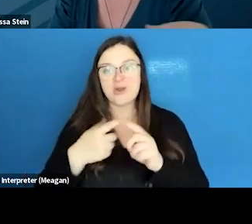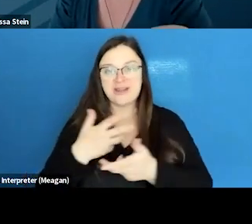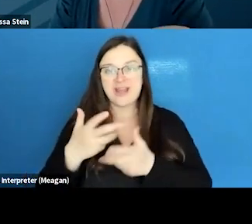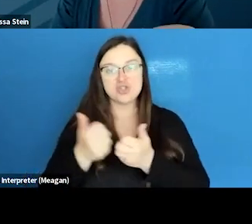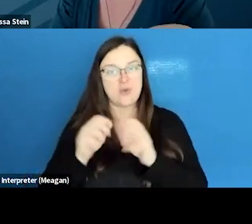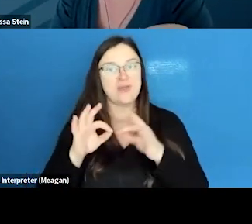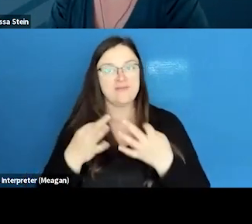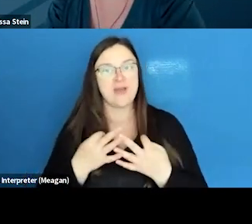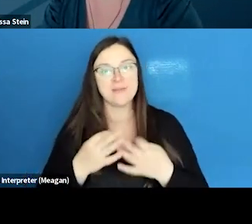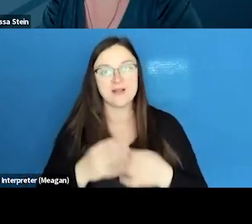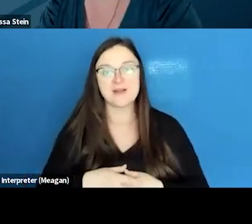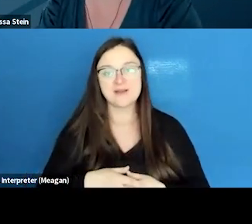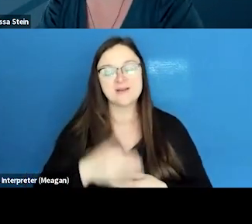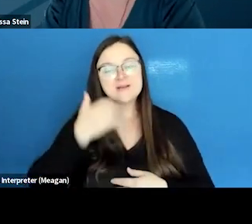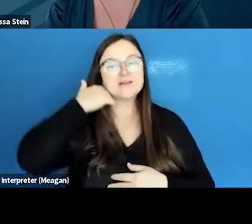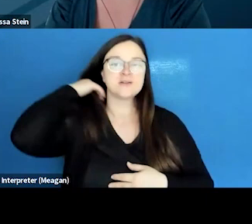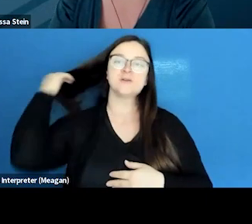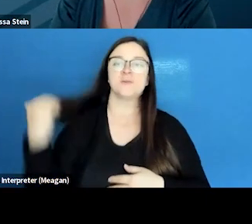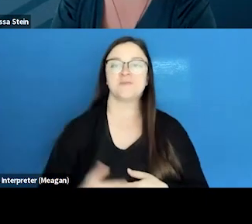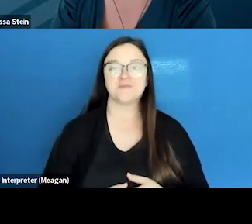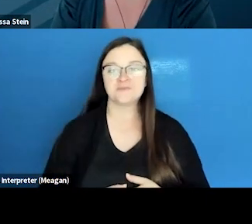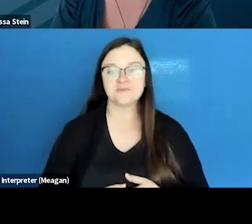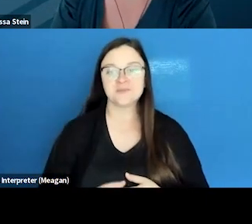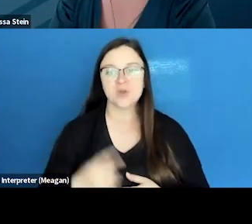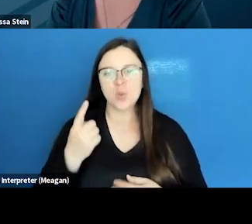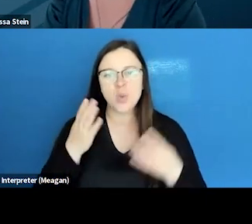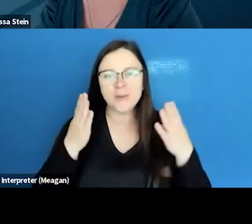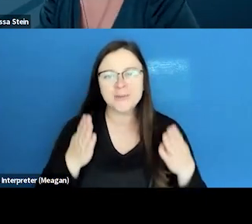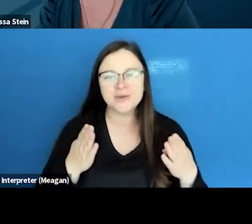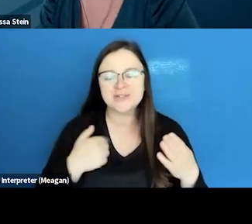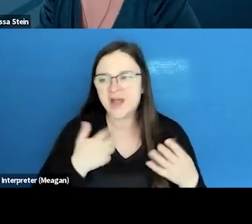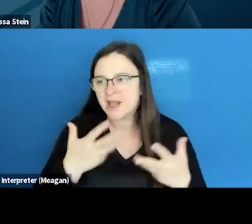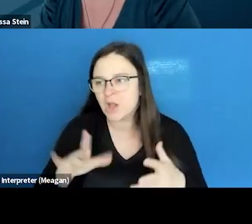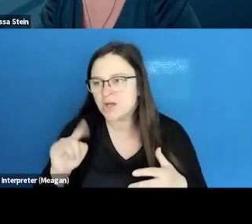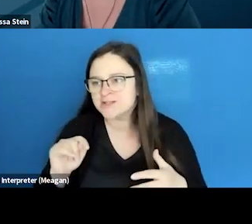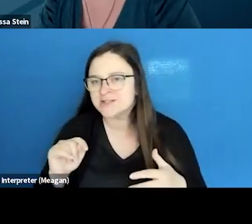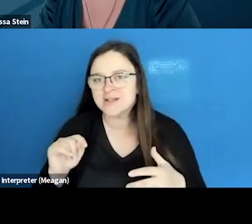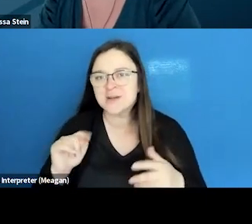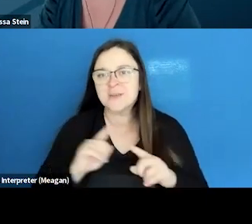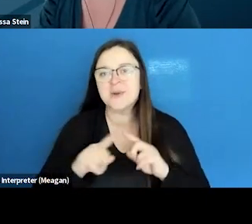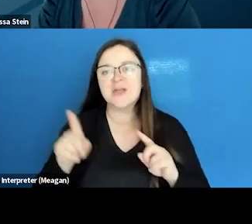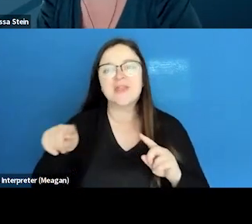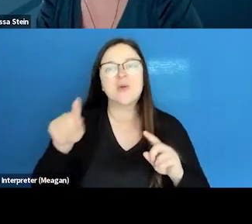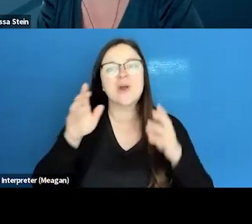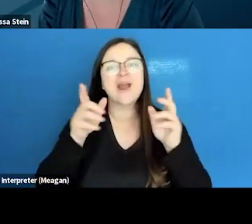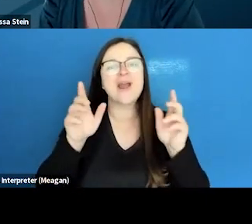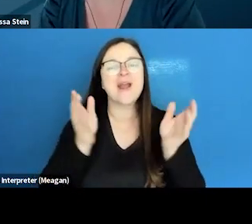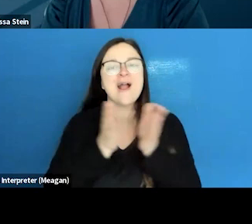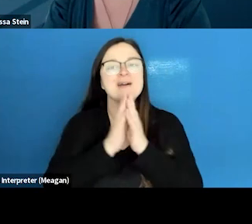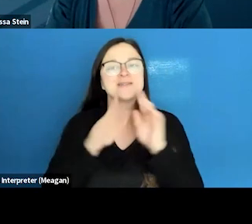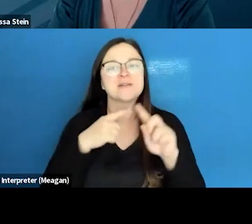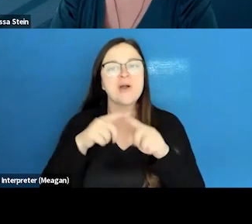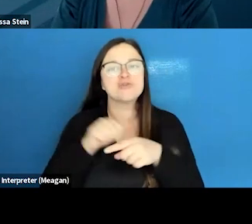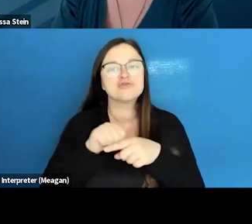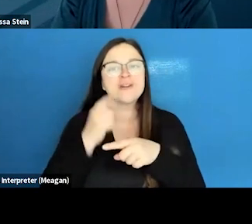families. And so one person, I've lost the question now that I'm trying to find it, they were asking about training